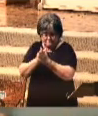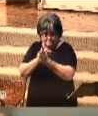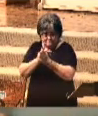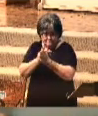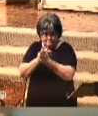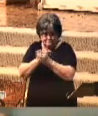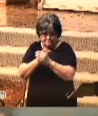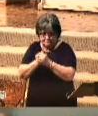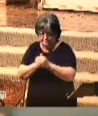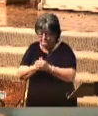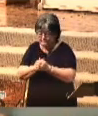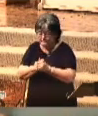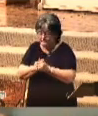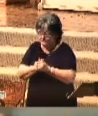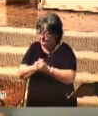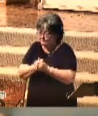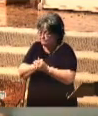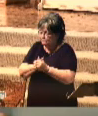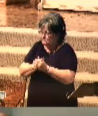law.